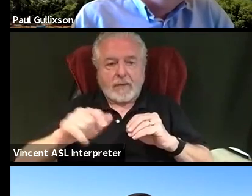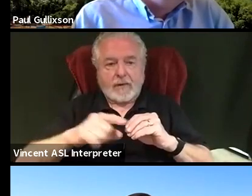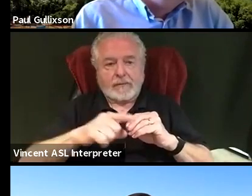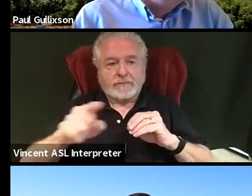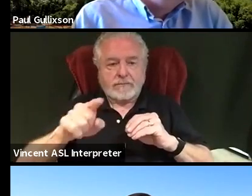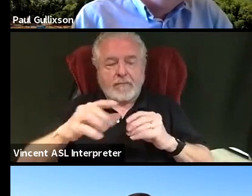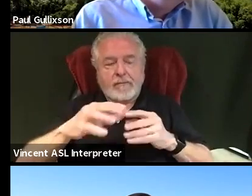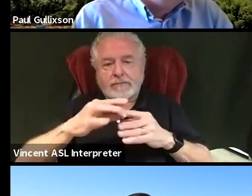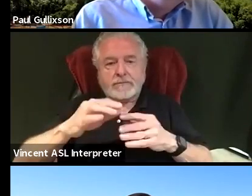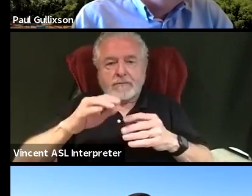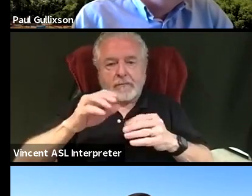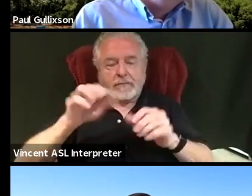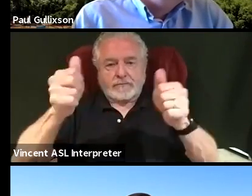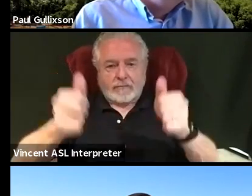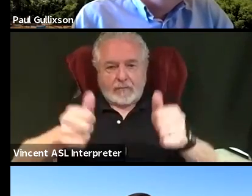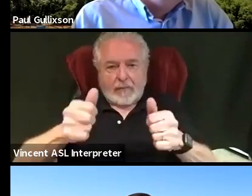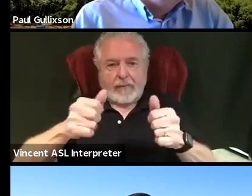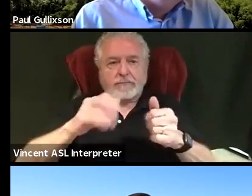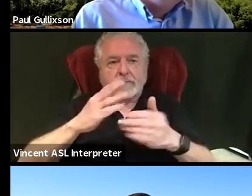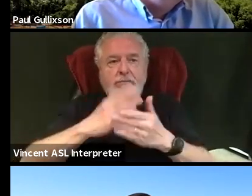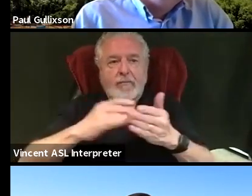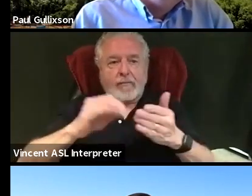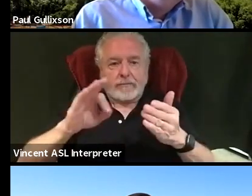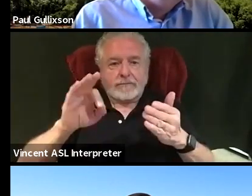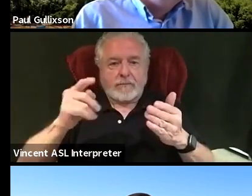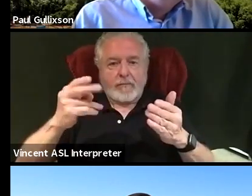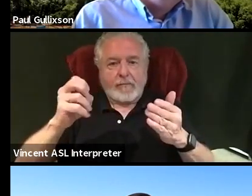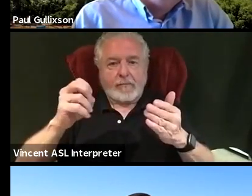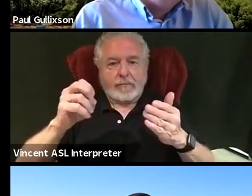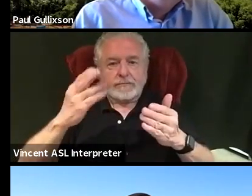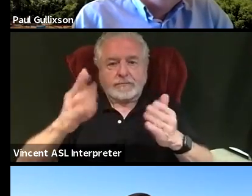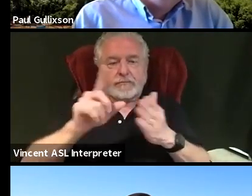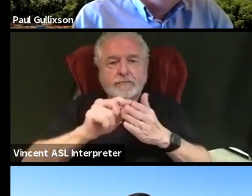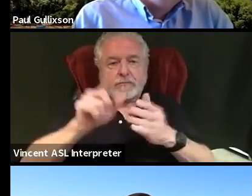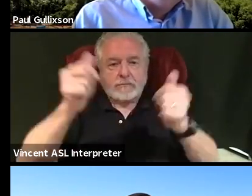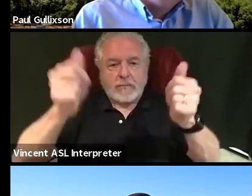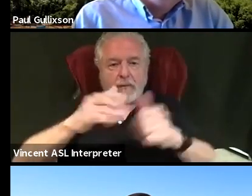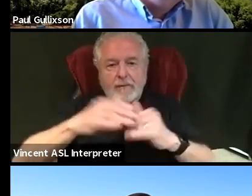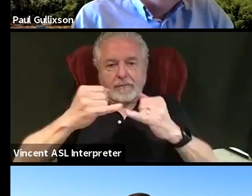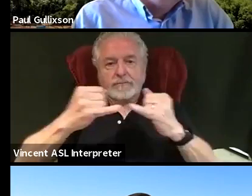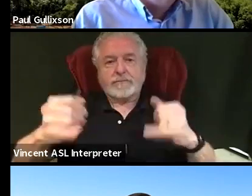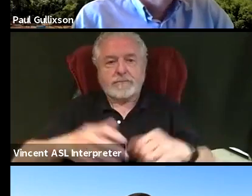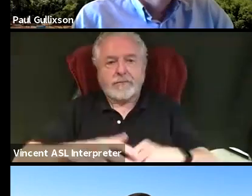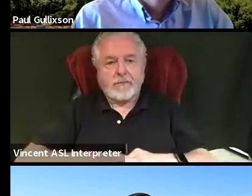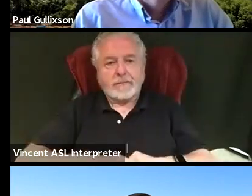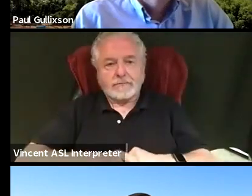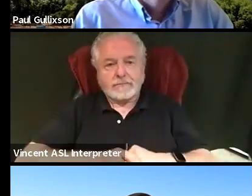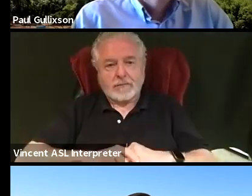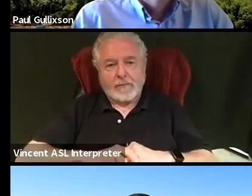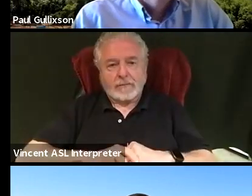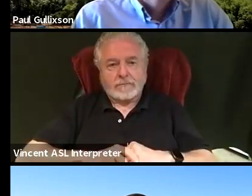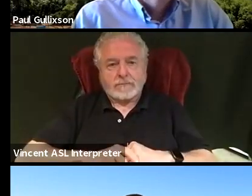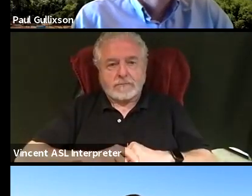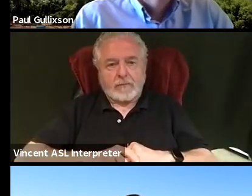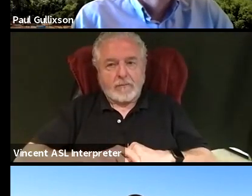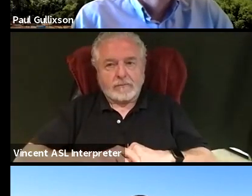That guidance has been posted and is part of the blueprint that's posted online.